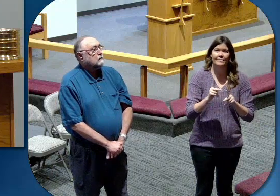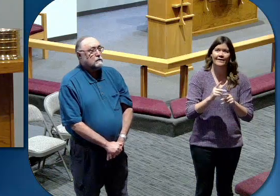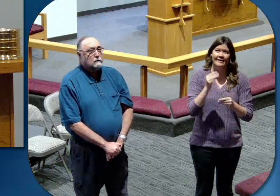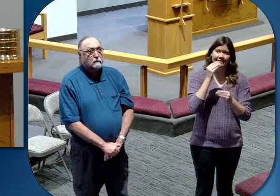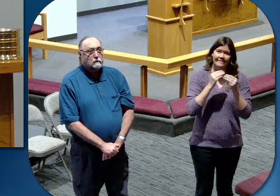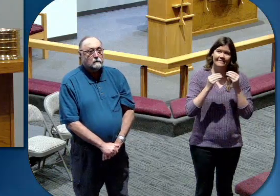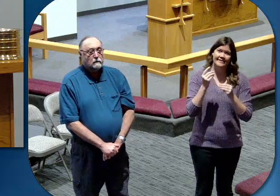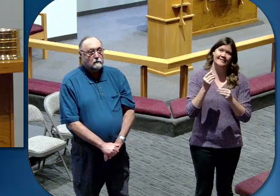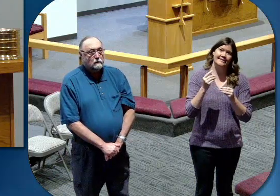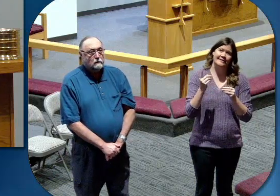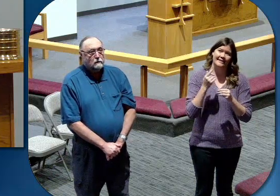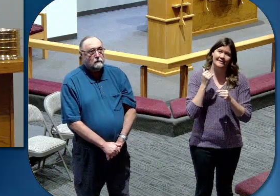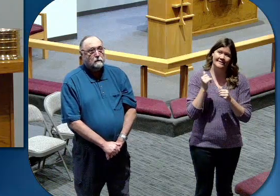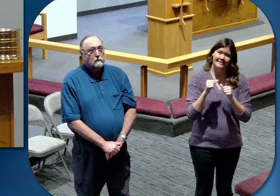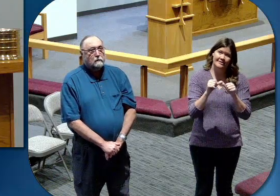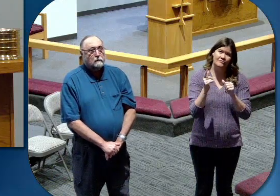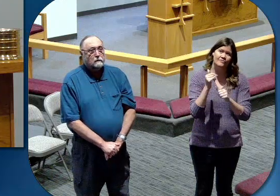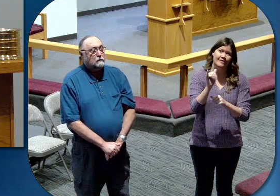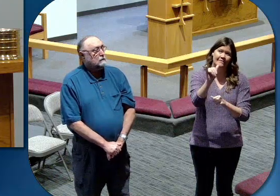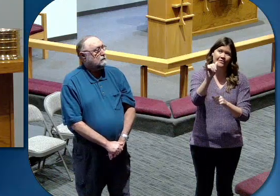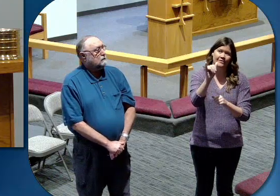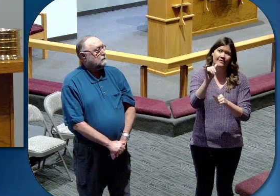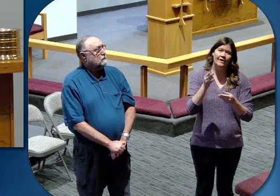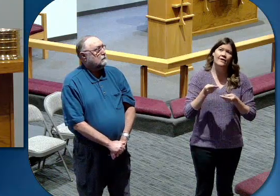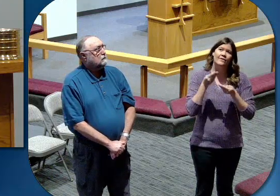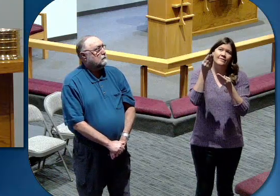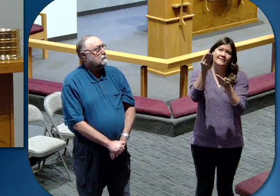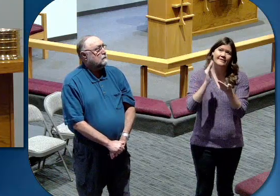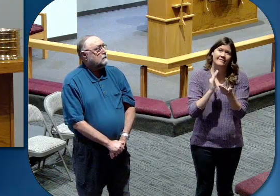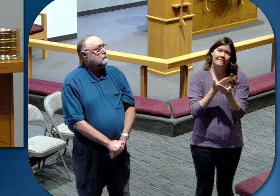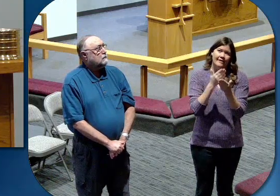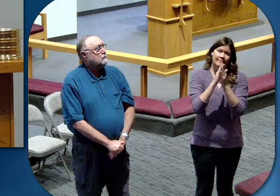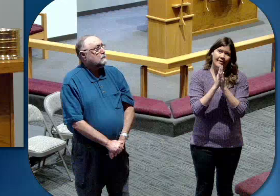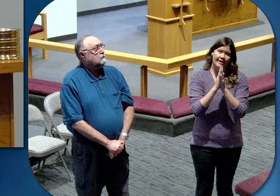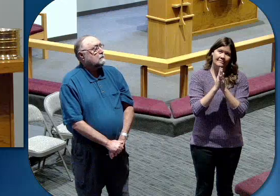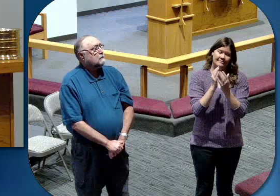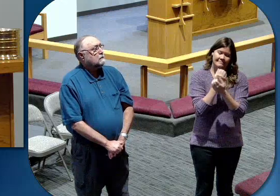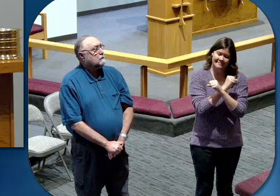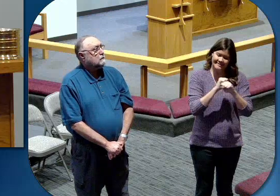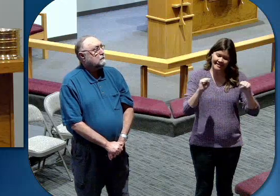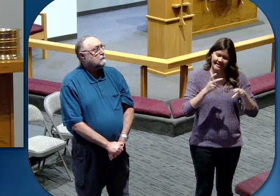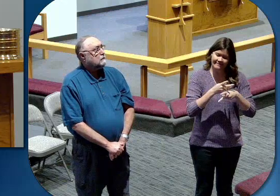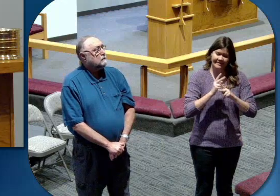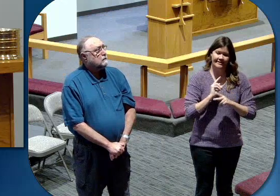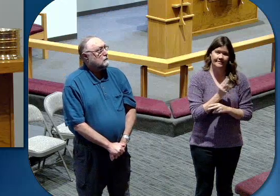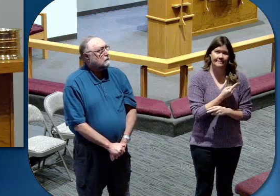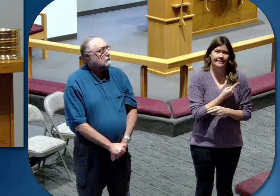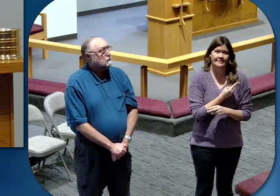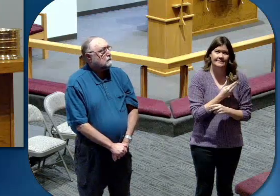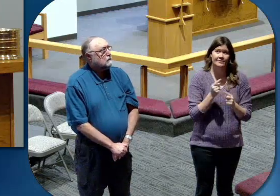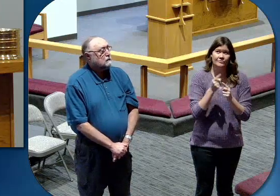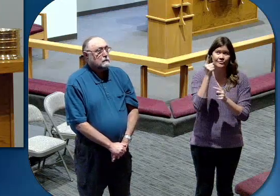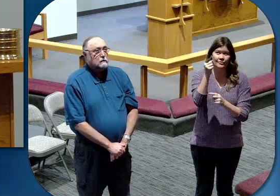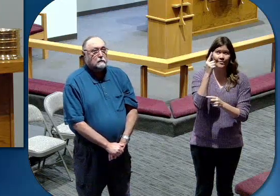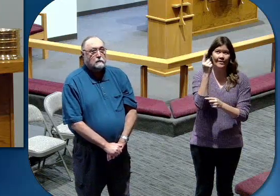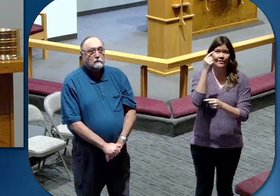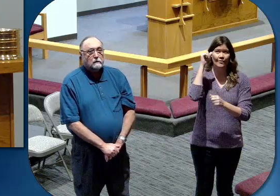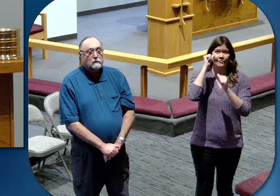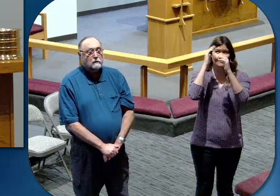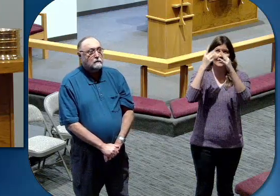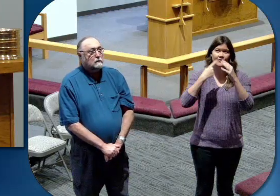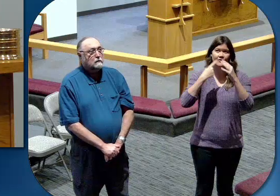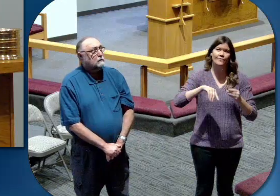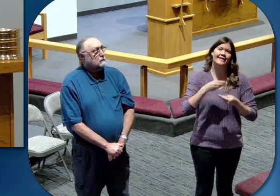which has no end. Graciously receive our prayers. Deliver and preserve us. To you alone, O Father, be all